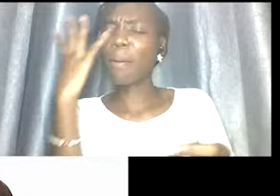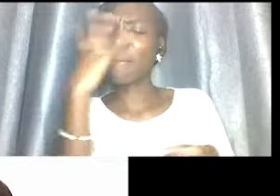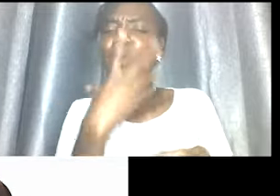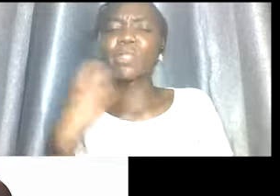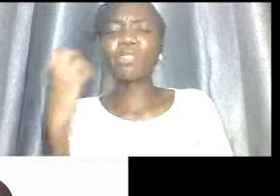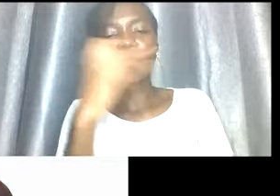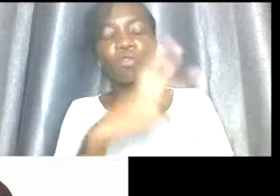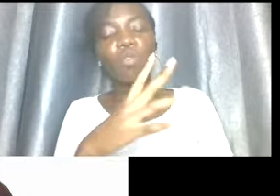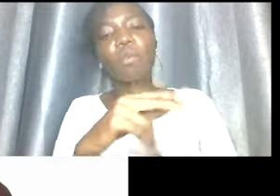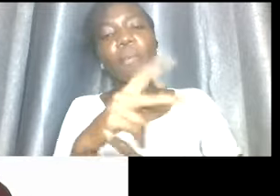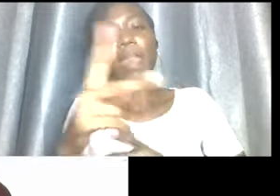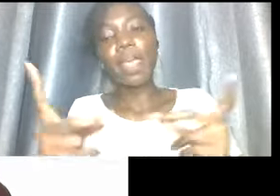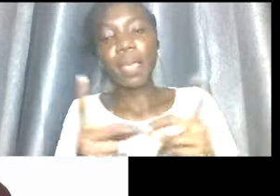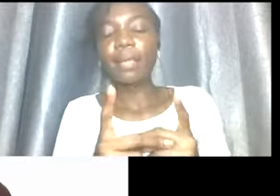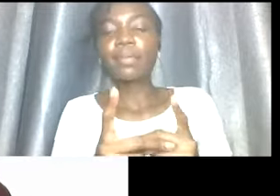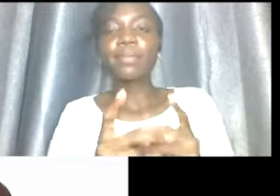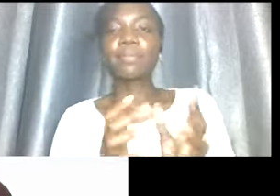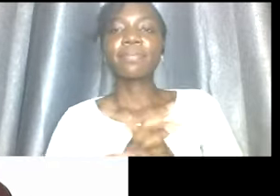turquoise waters.